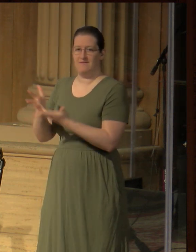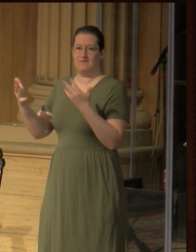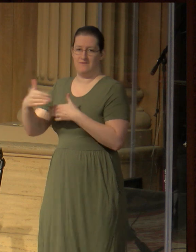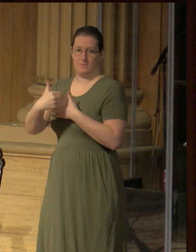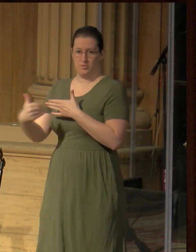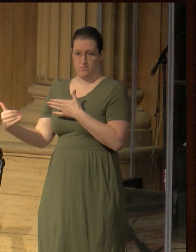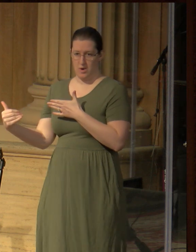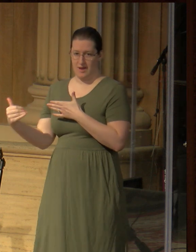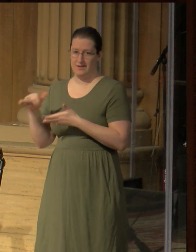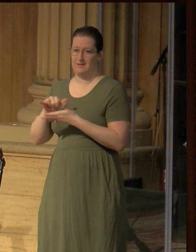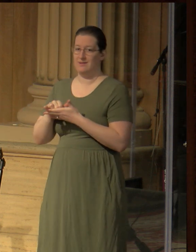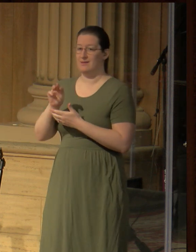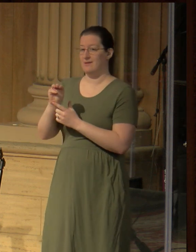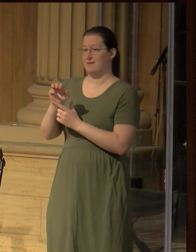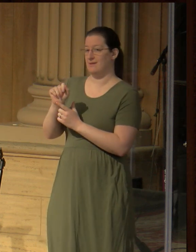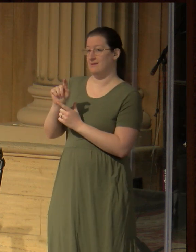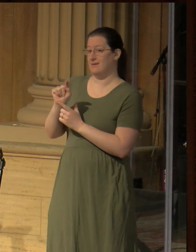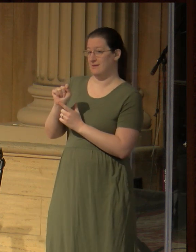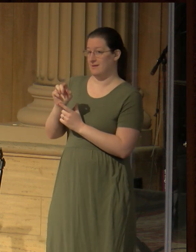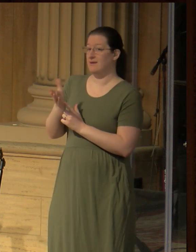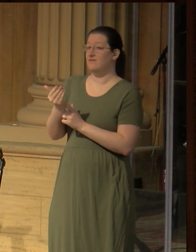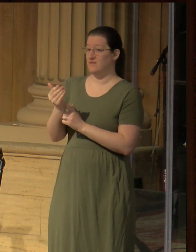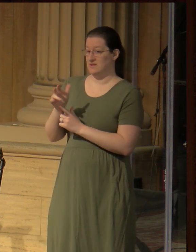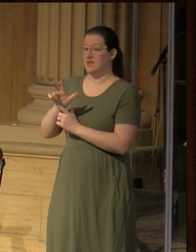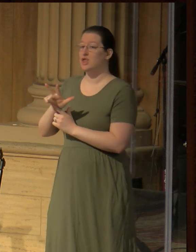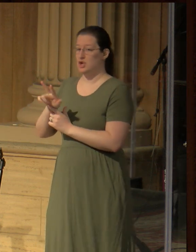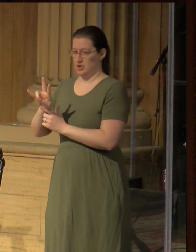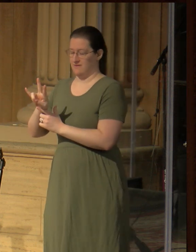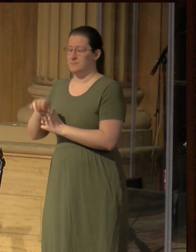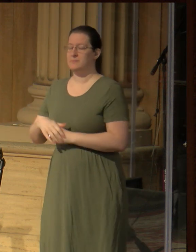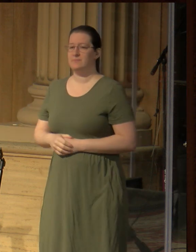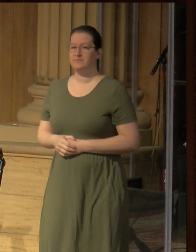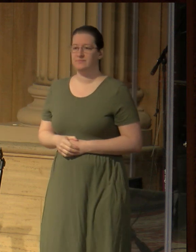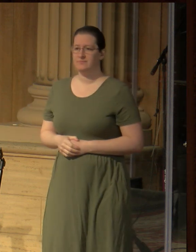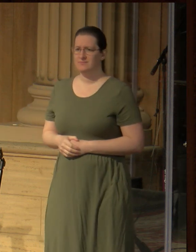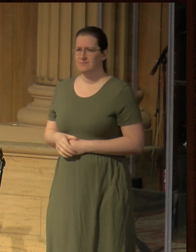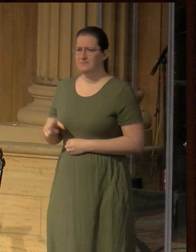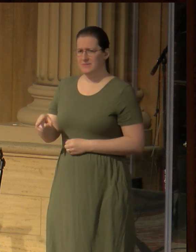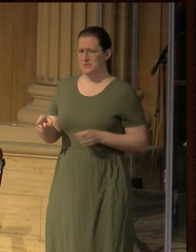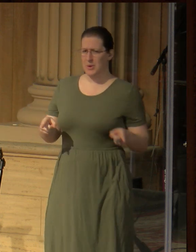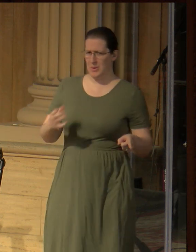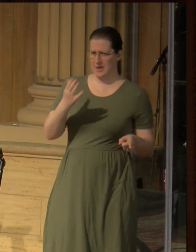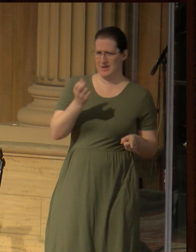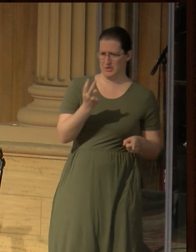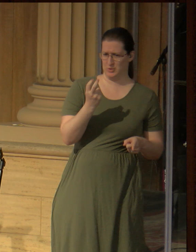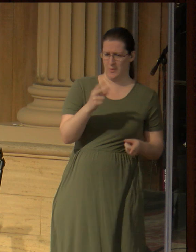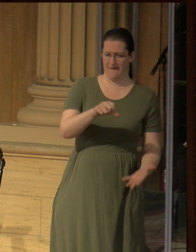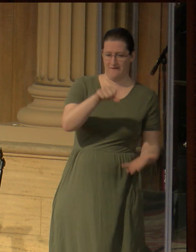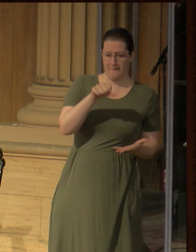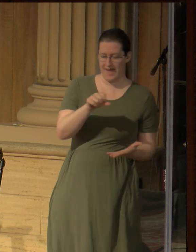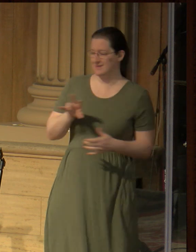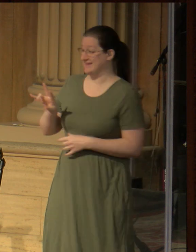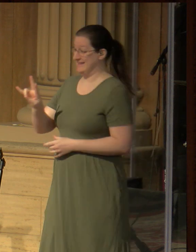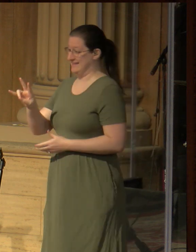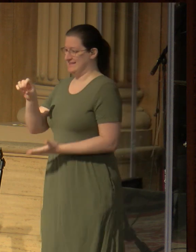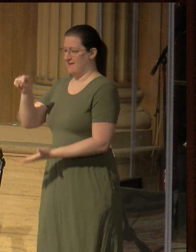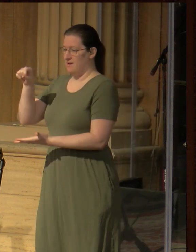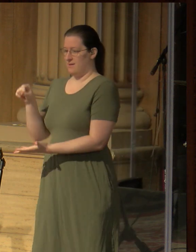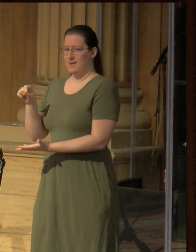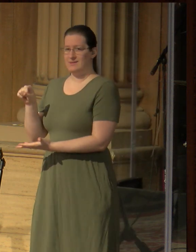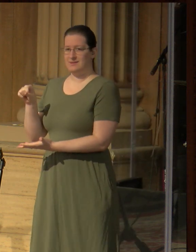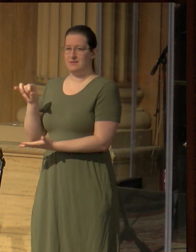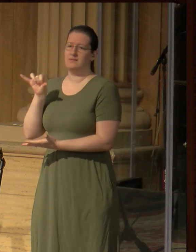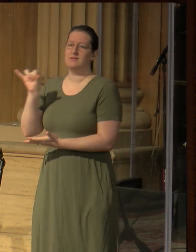Matthew 15:37. And he says, knowing about there being 12 baskets full and 7 baskets full is key to